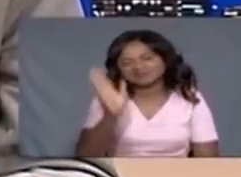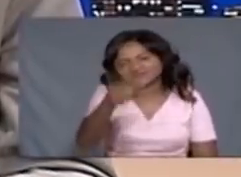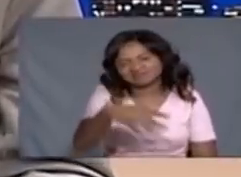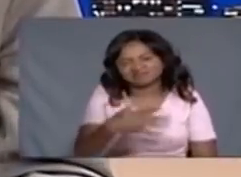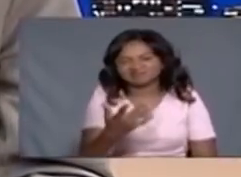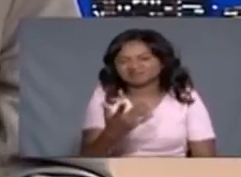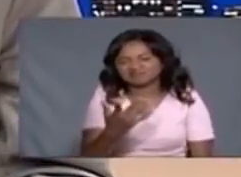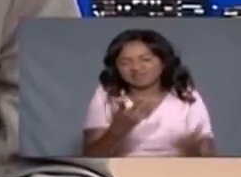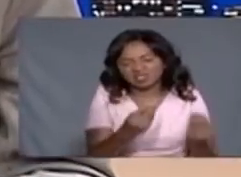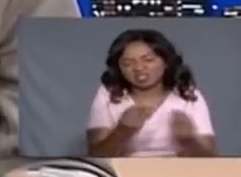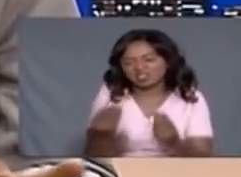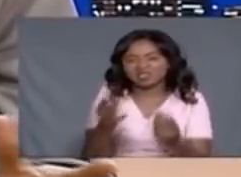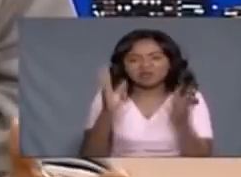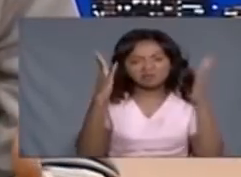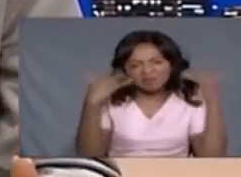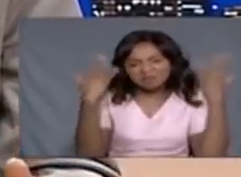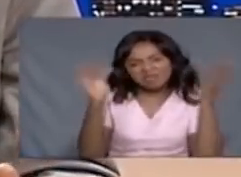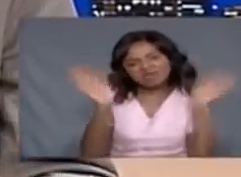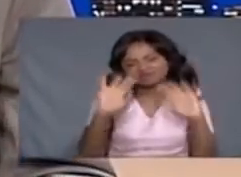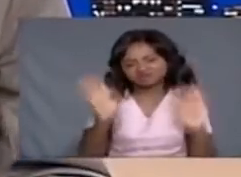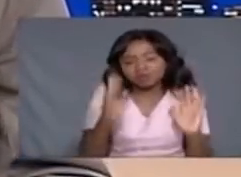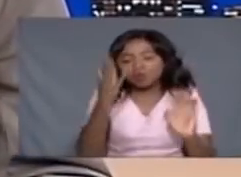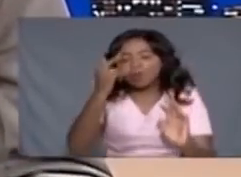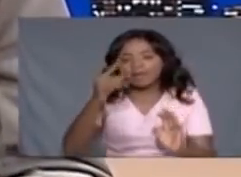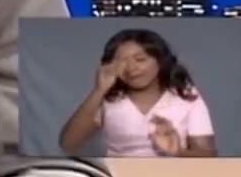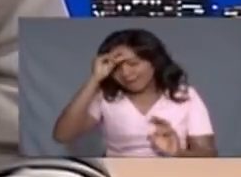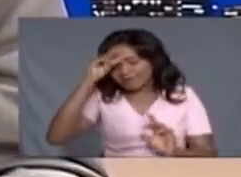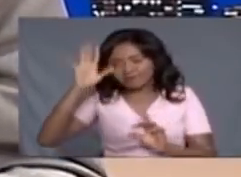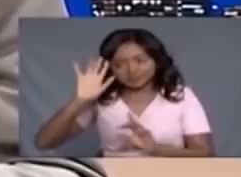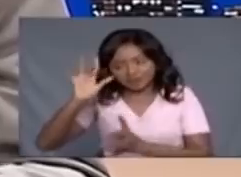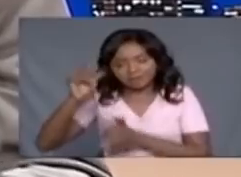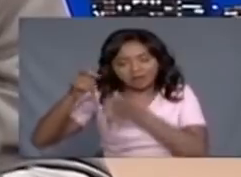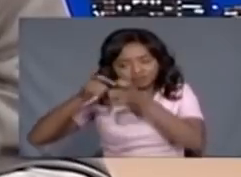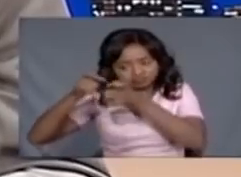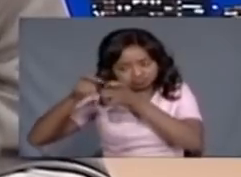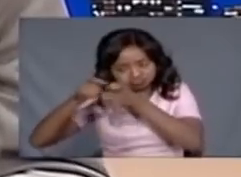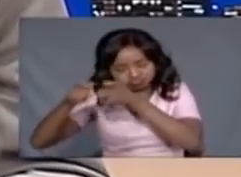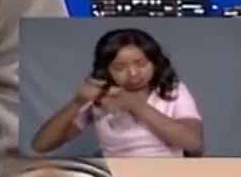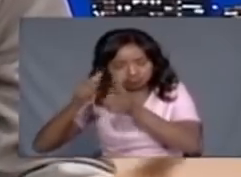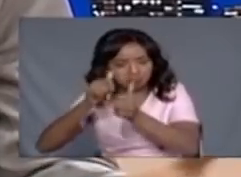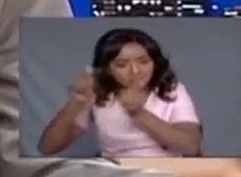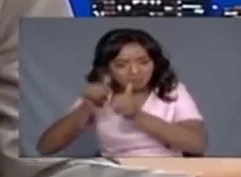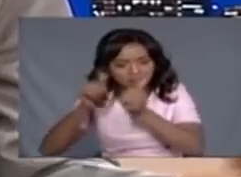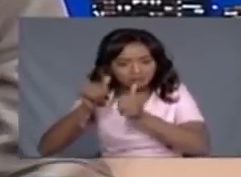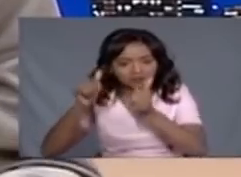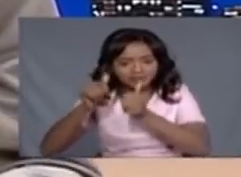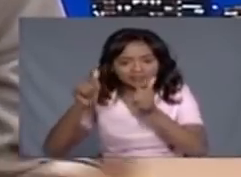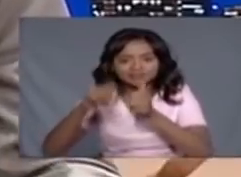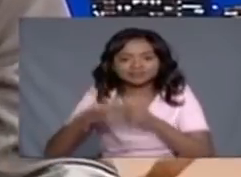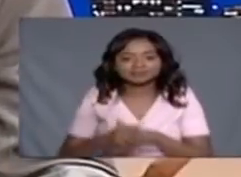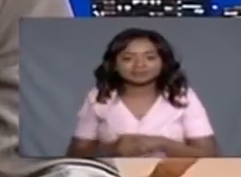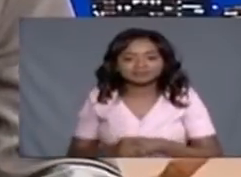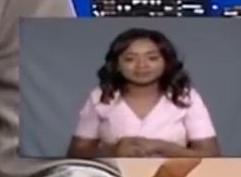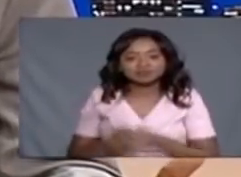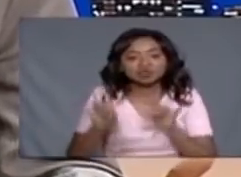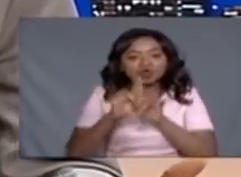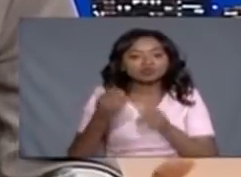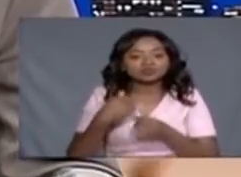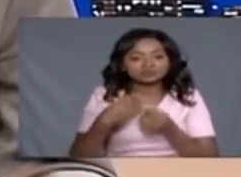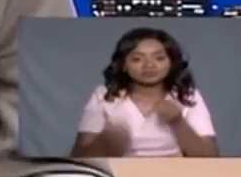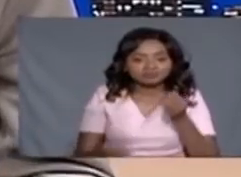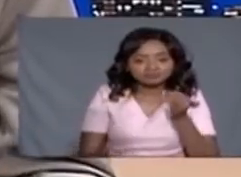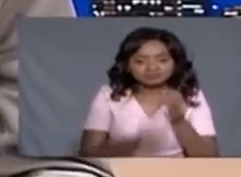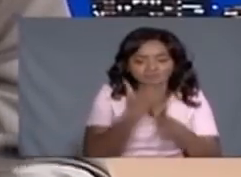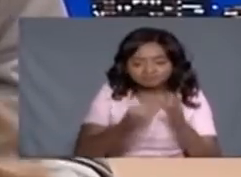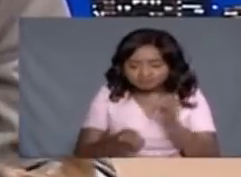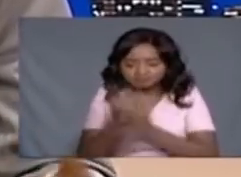to panic, because at least we are managing. And the government has put in place a multi-institutional